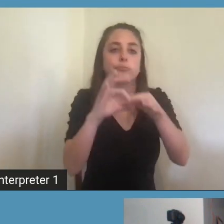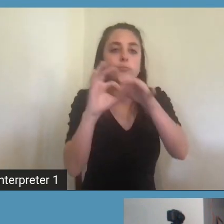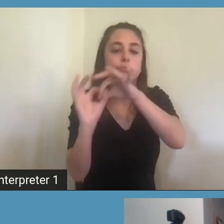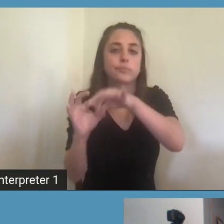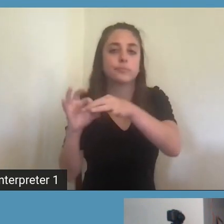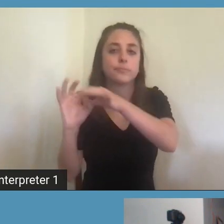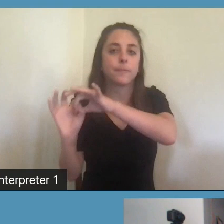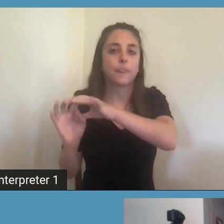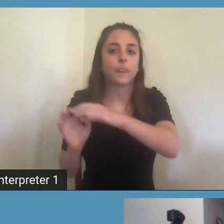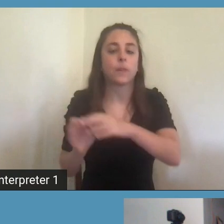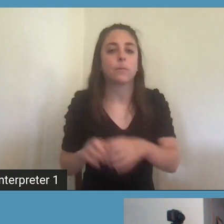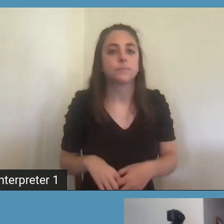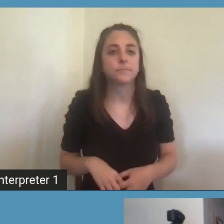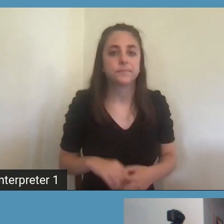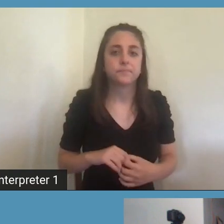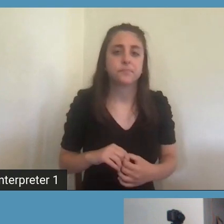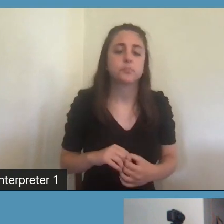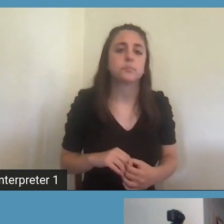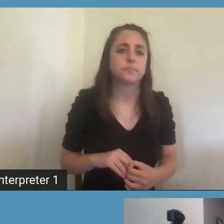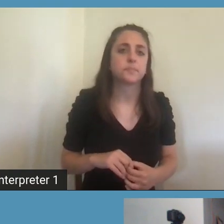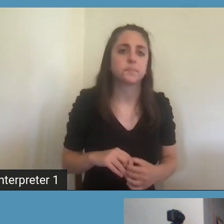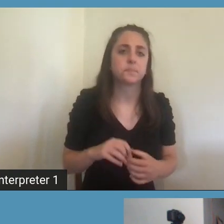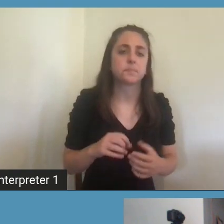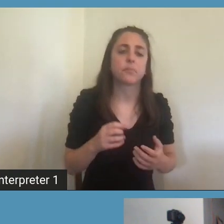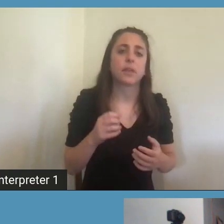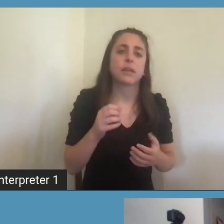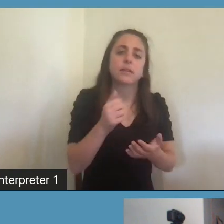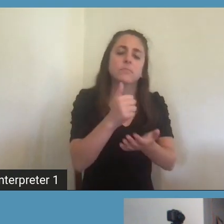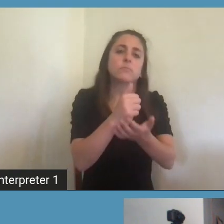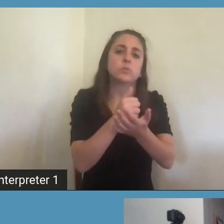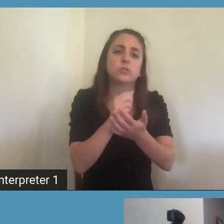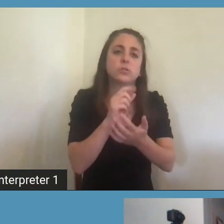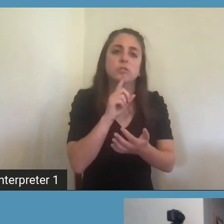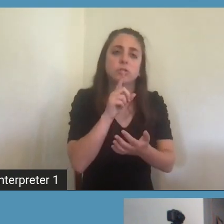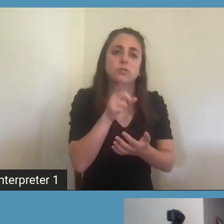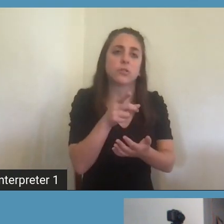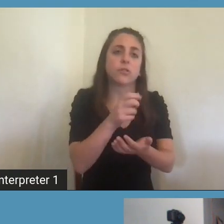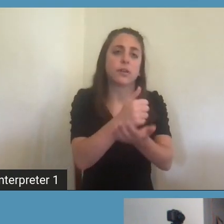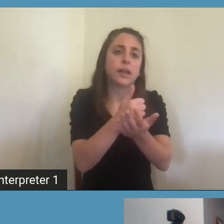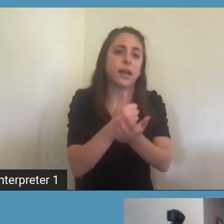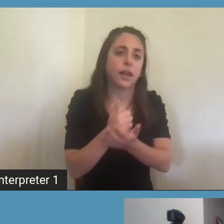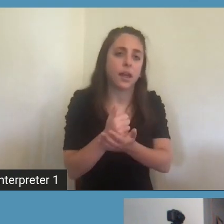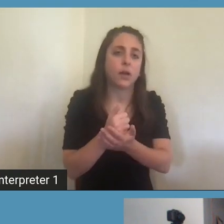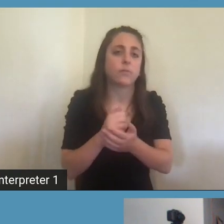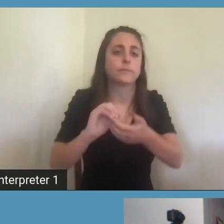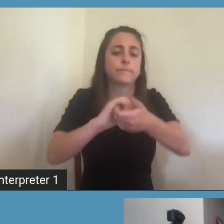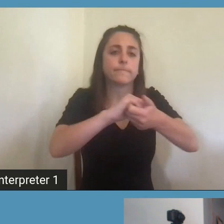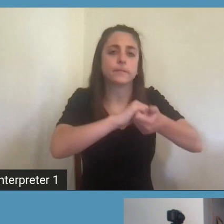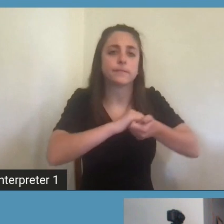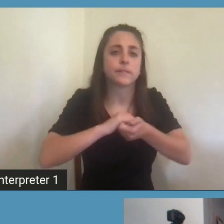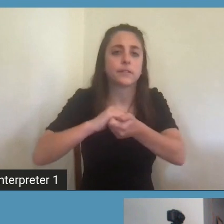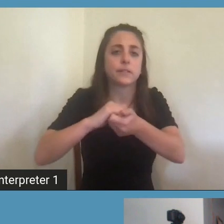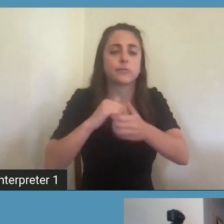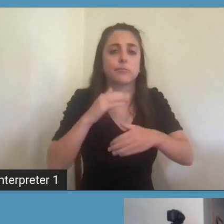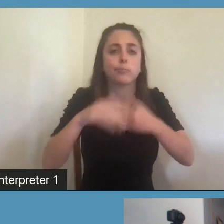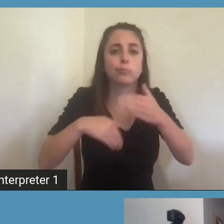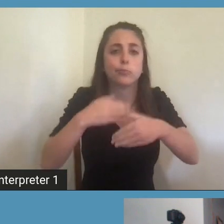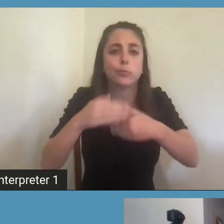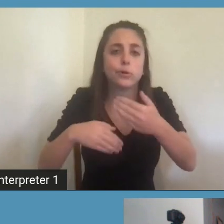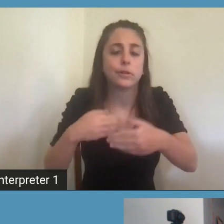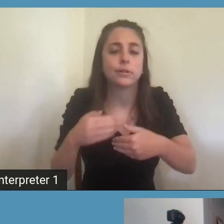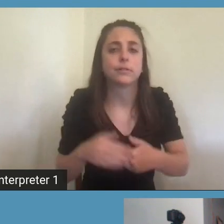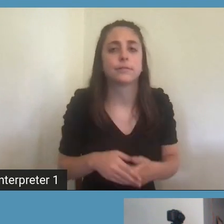Well, and I'm sure that helps with the collaborative process as well, leading up to the video. And I